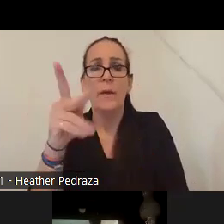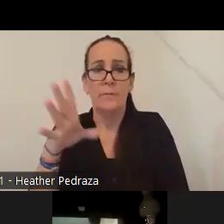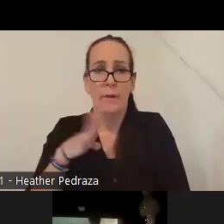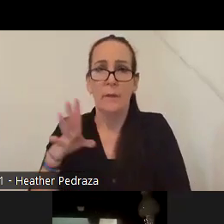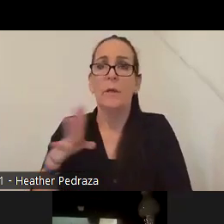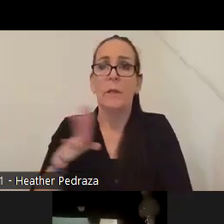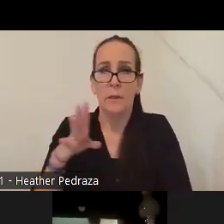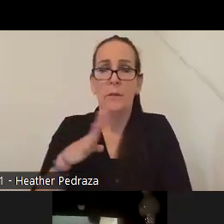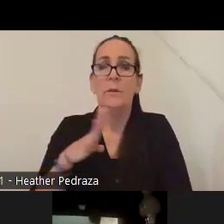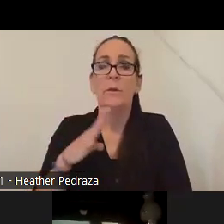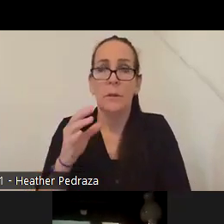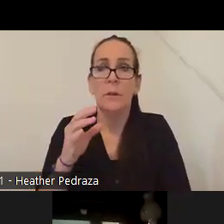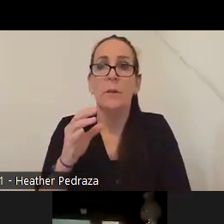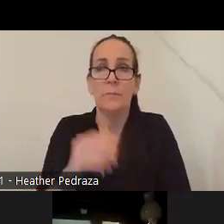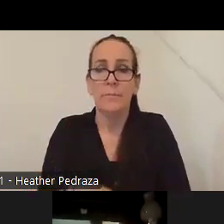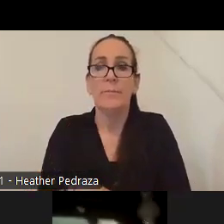Yeah.